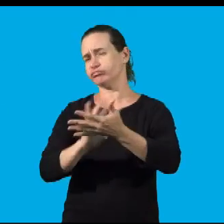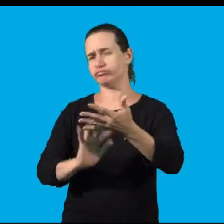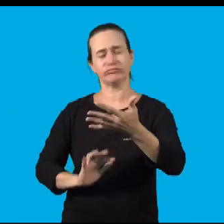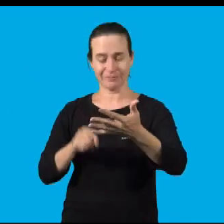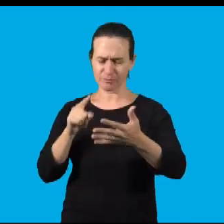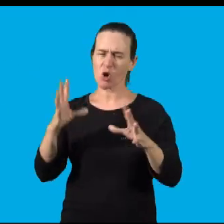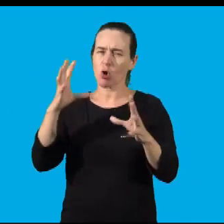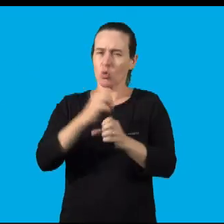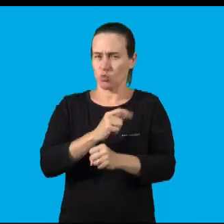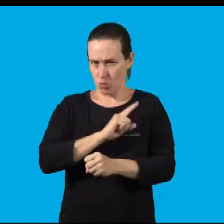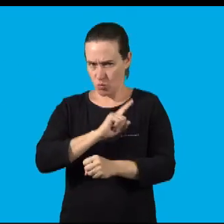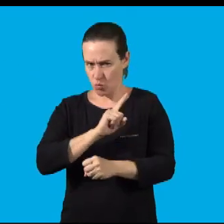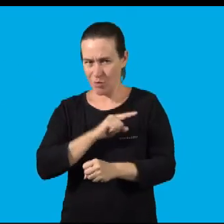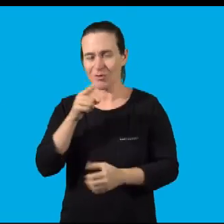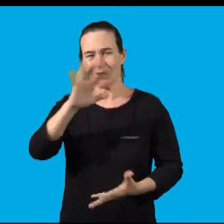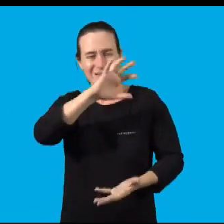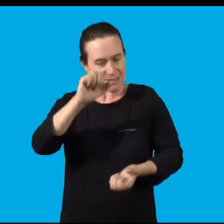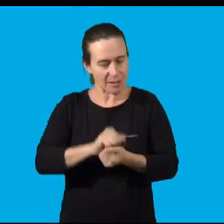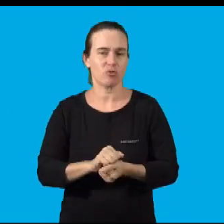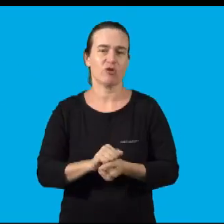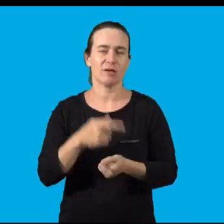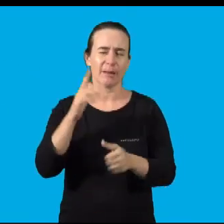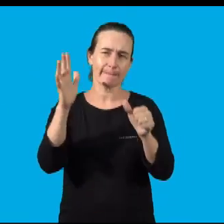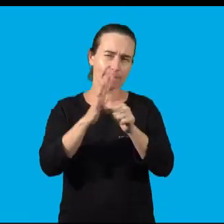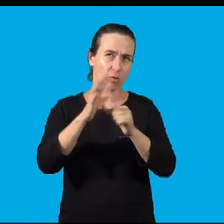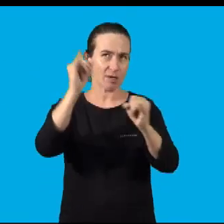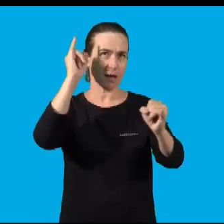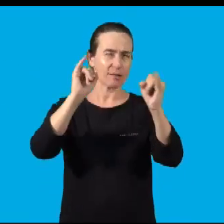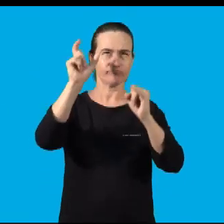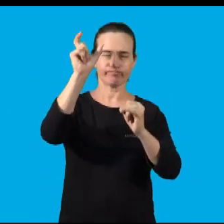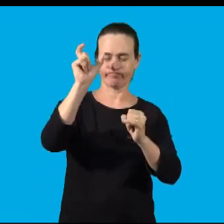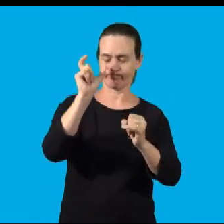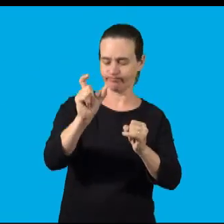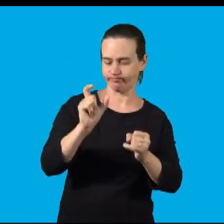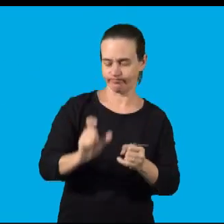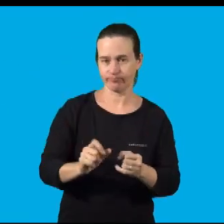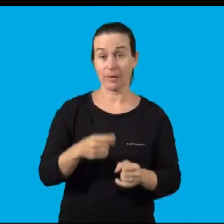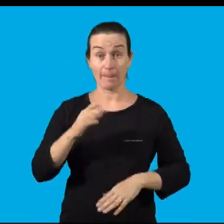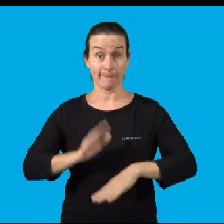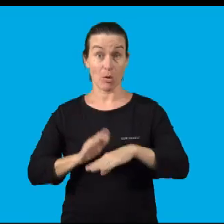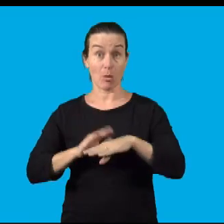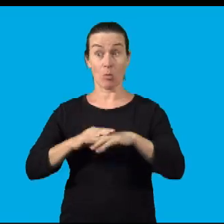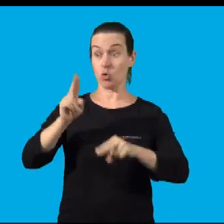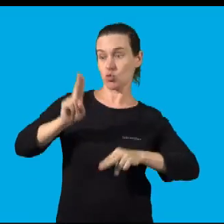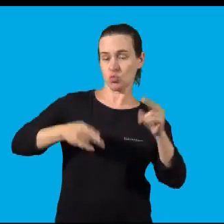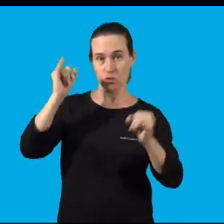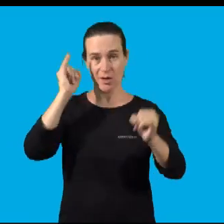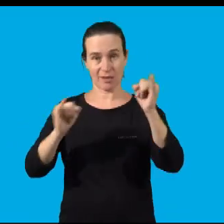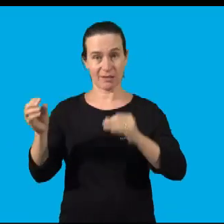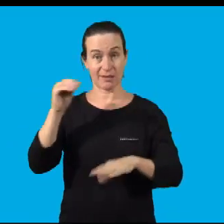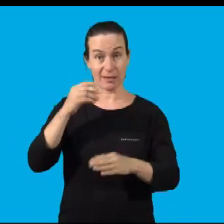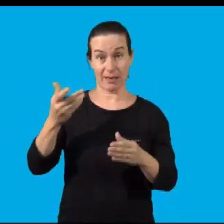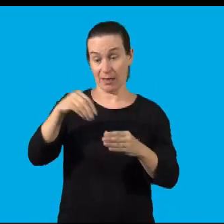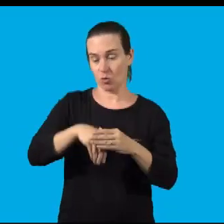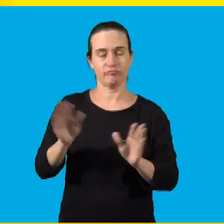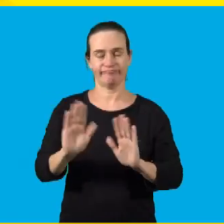long. The purpose of it is just to summarize your key ideas and not to include any new